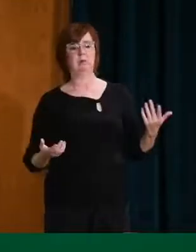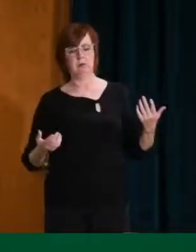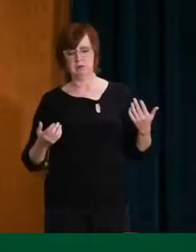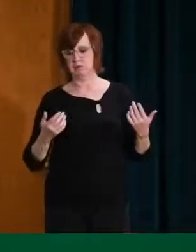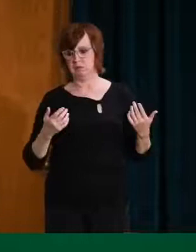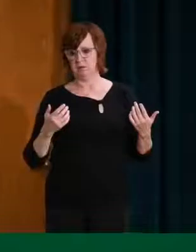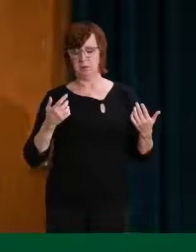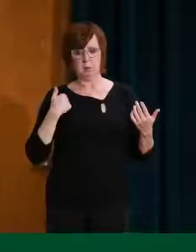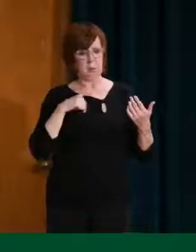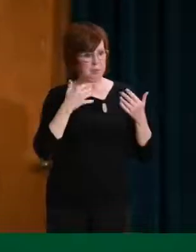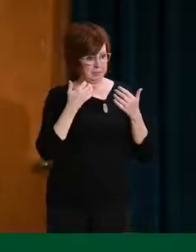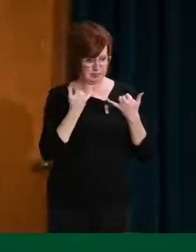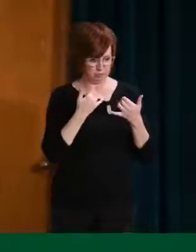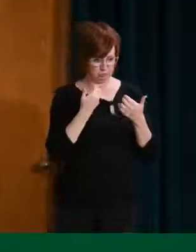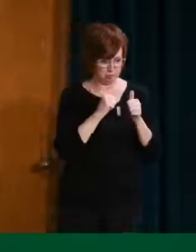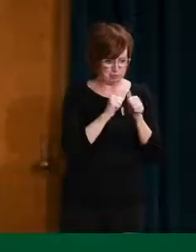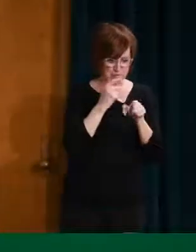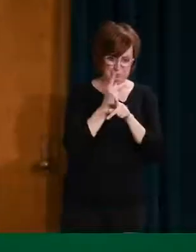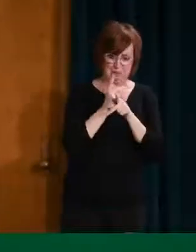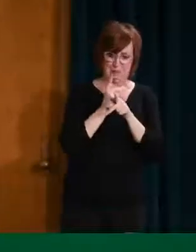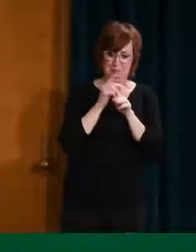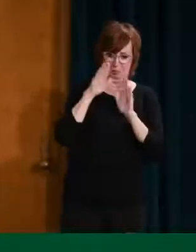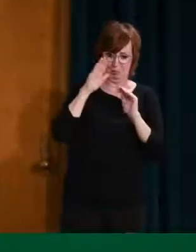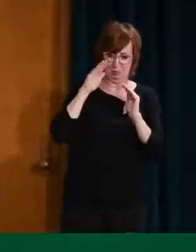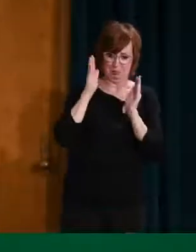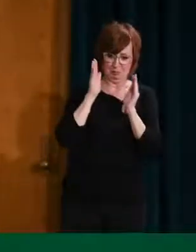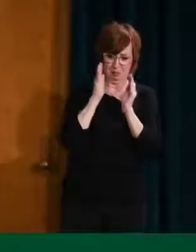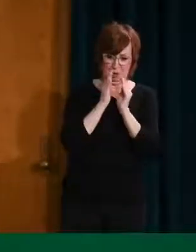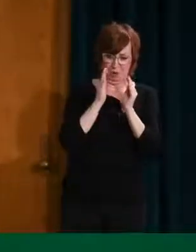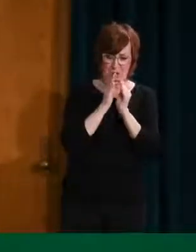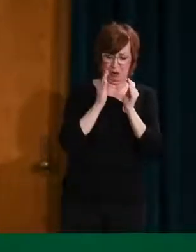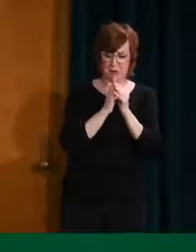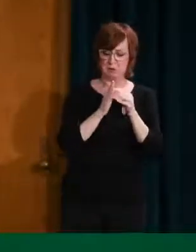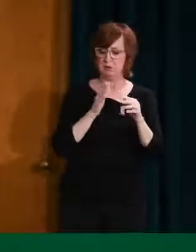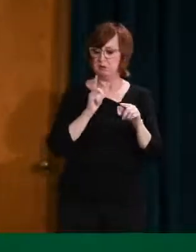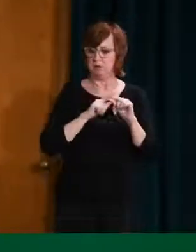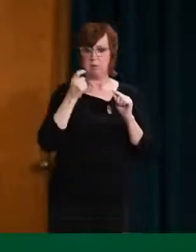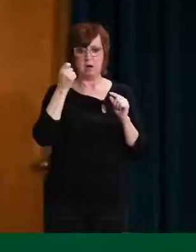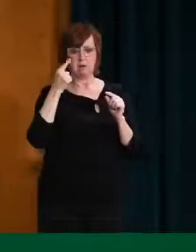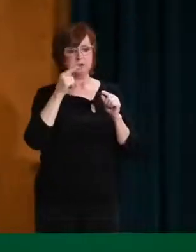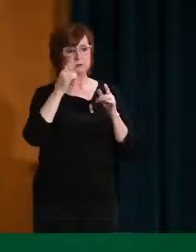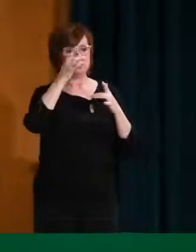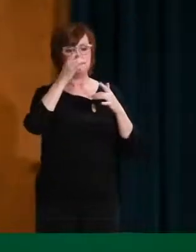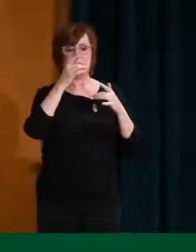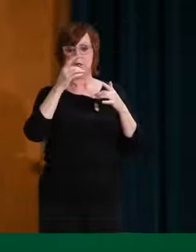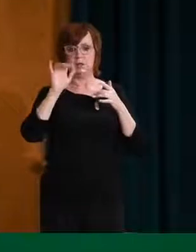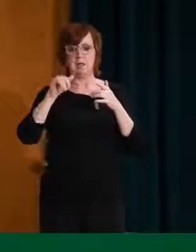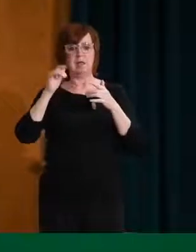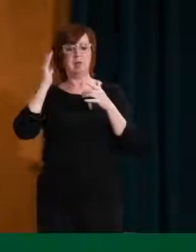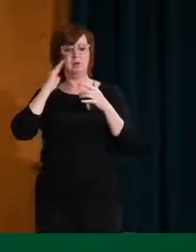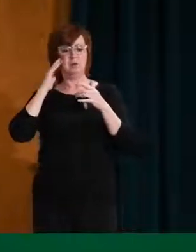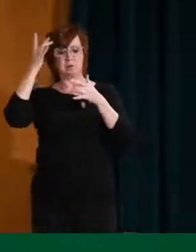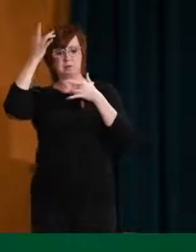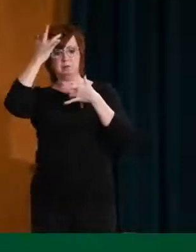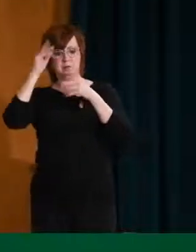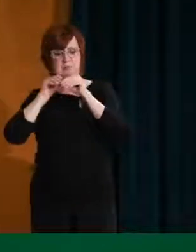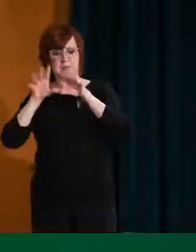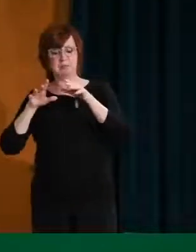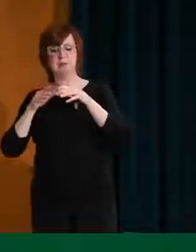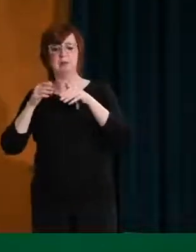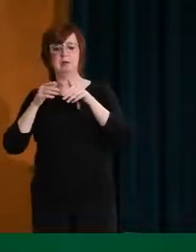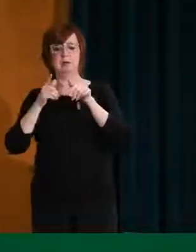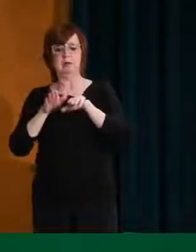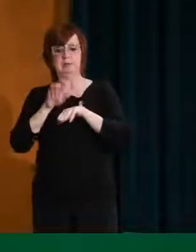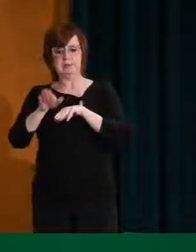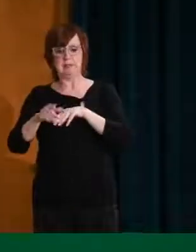move into, just as a pandemic has phases, ethical decisions have phases as well.